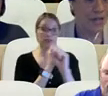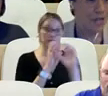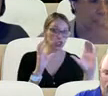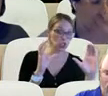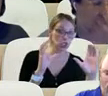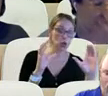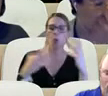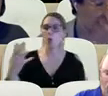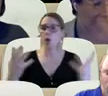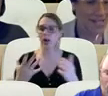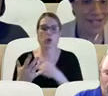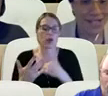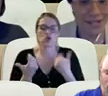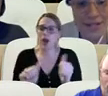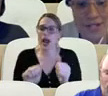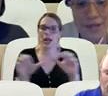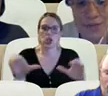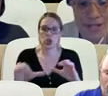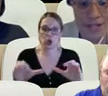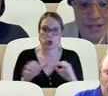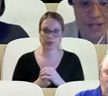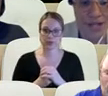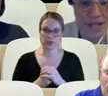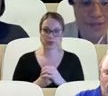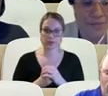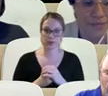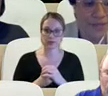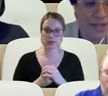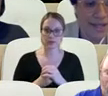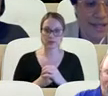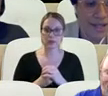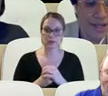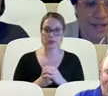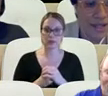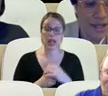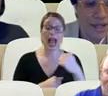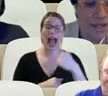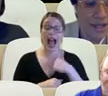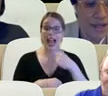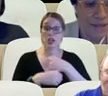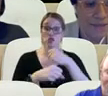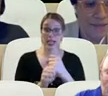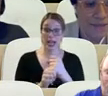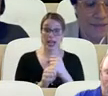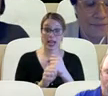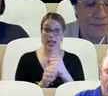to do? So what I did is I created a